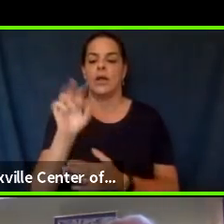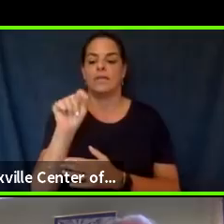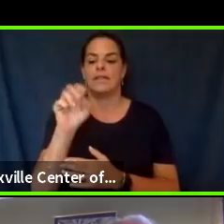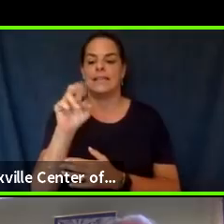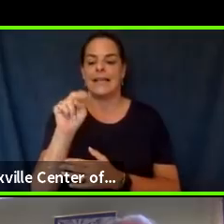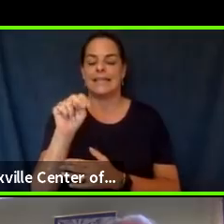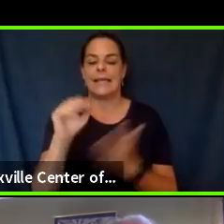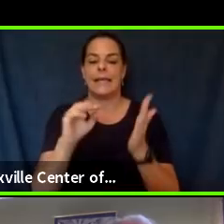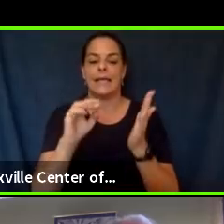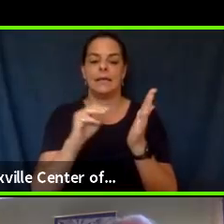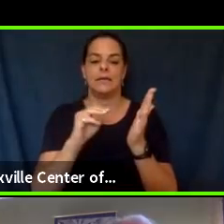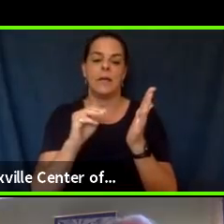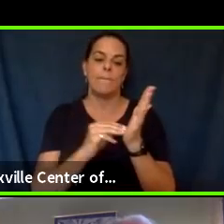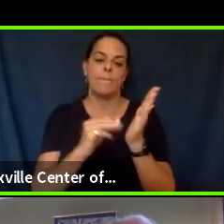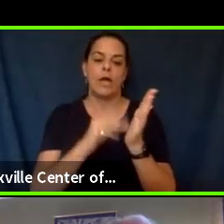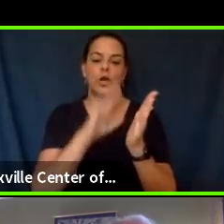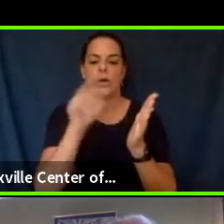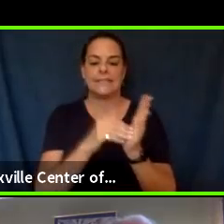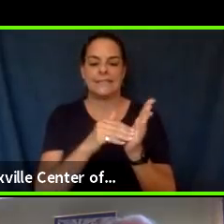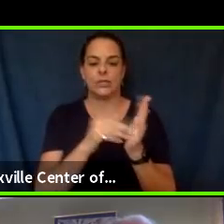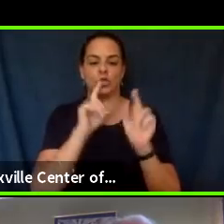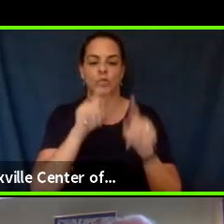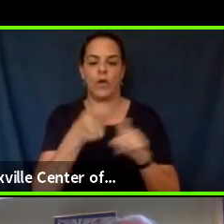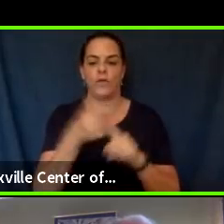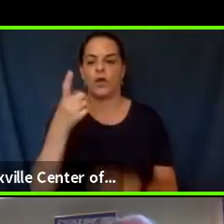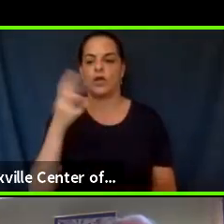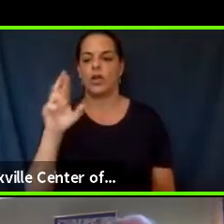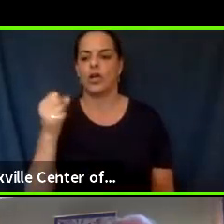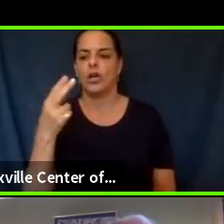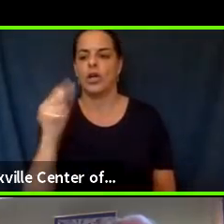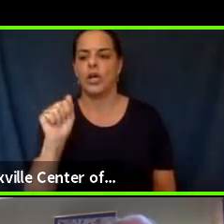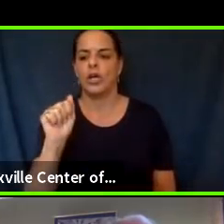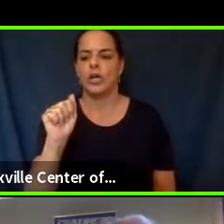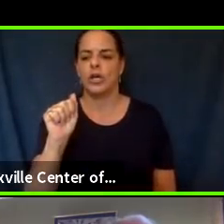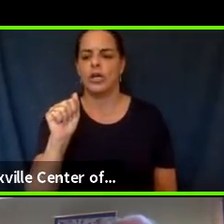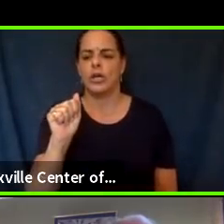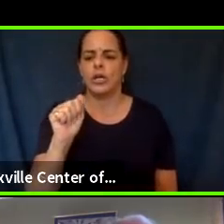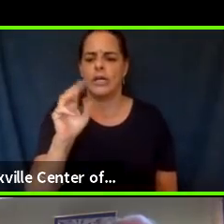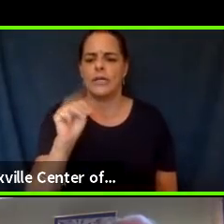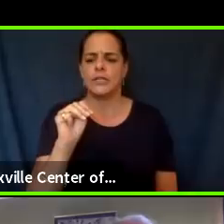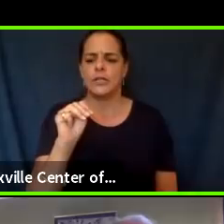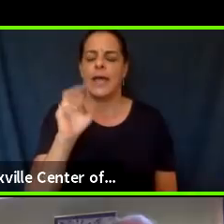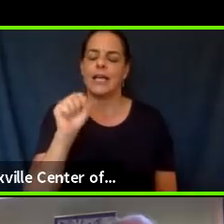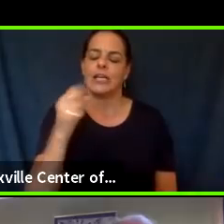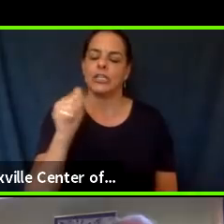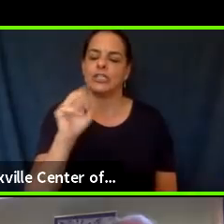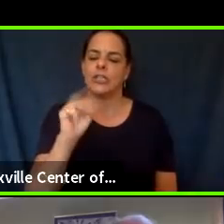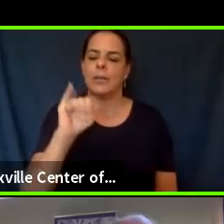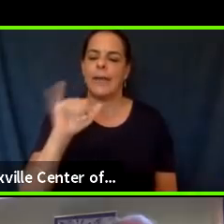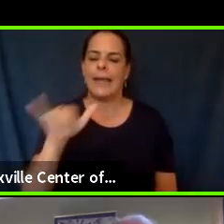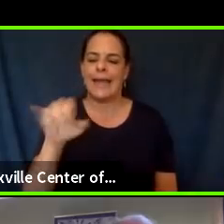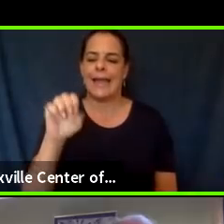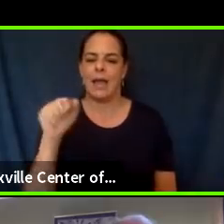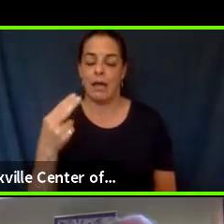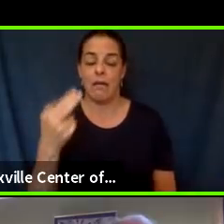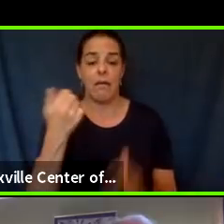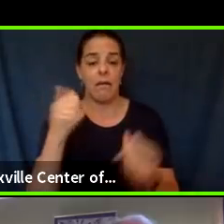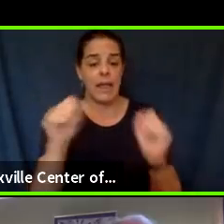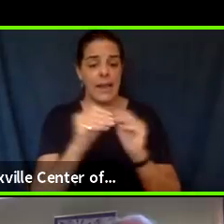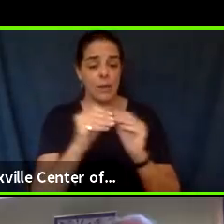Center's report from Dr. Shamia. Before, is there any other discussion on the benchmark presentation from